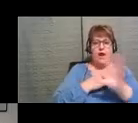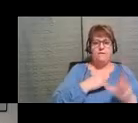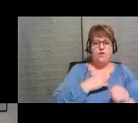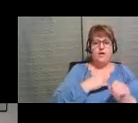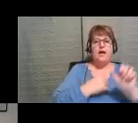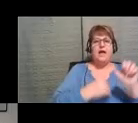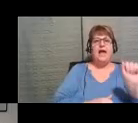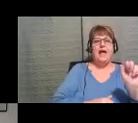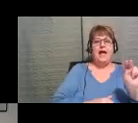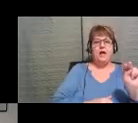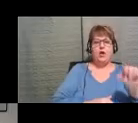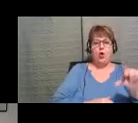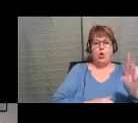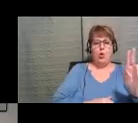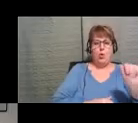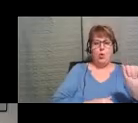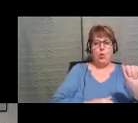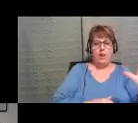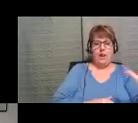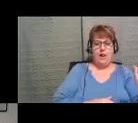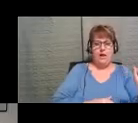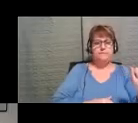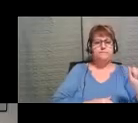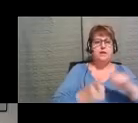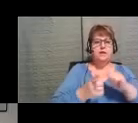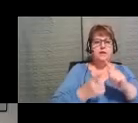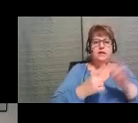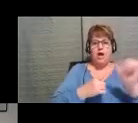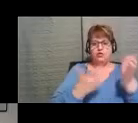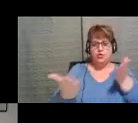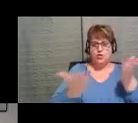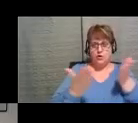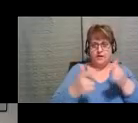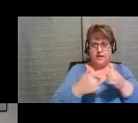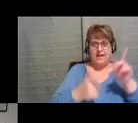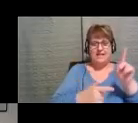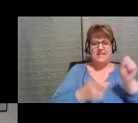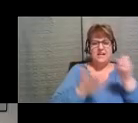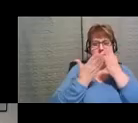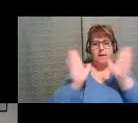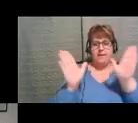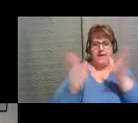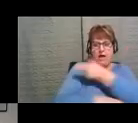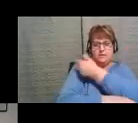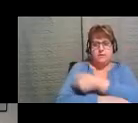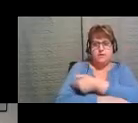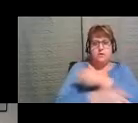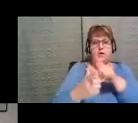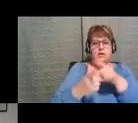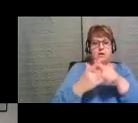Dr. Comninellis served for 6 years in the Kansas City Public Hospital before launching INMED in